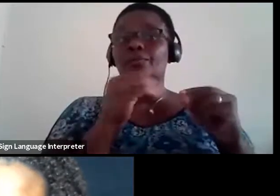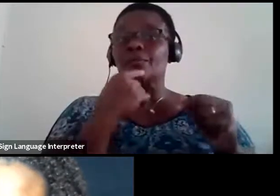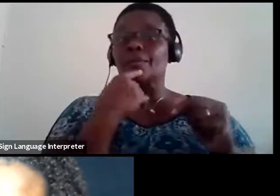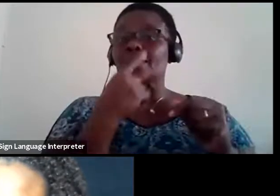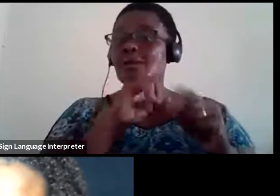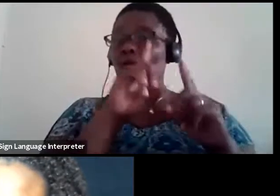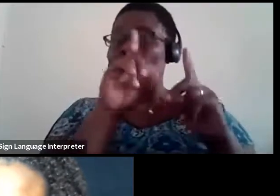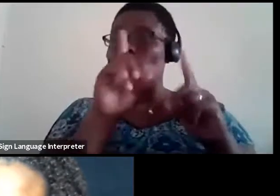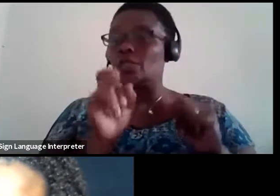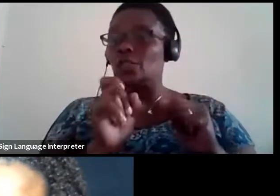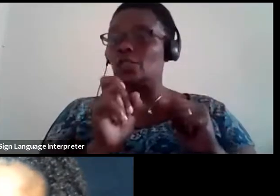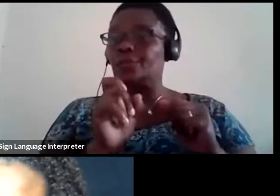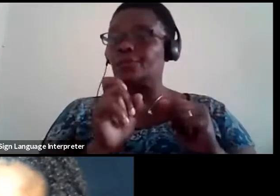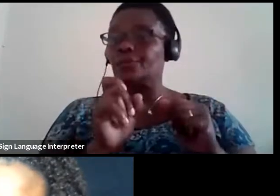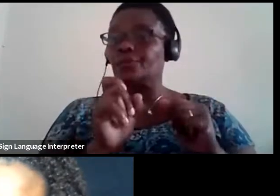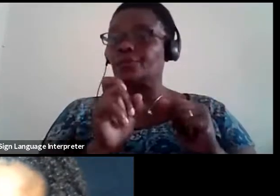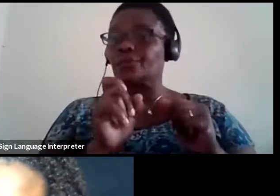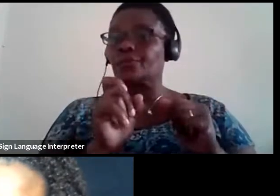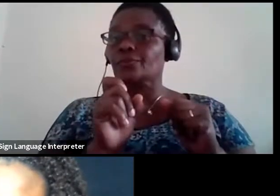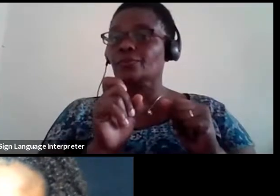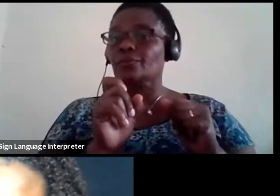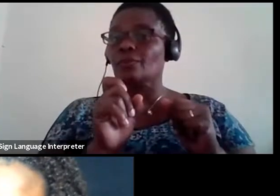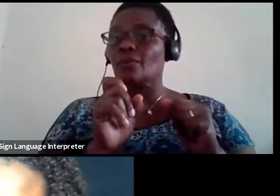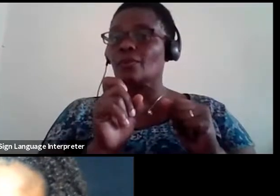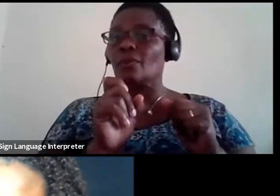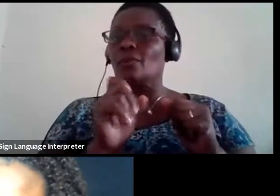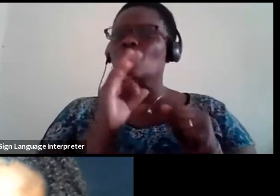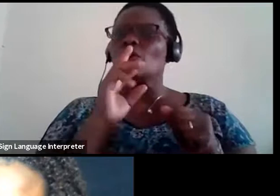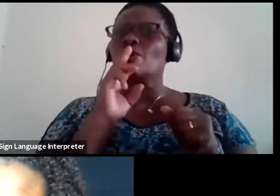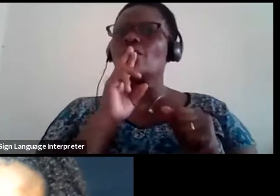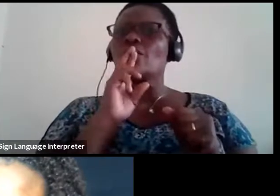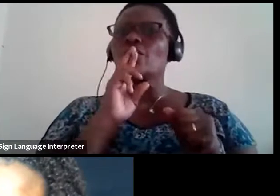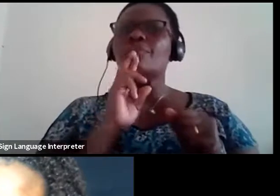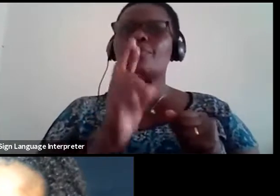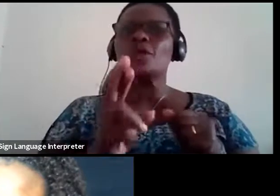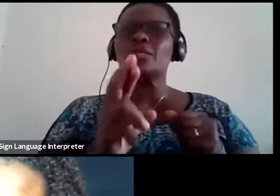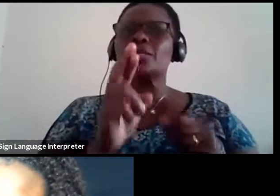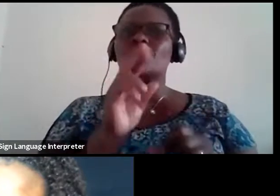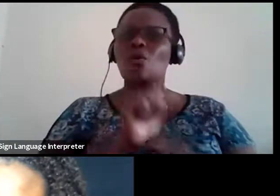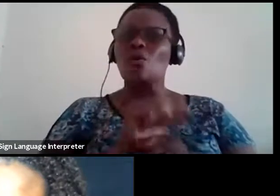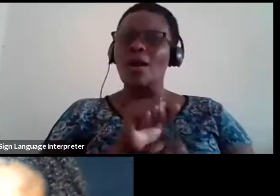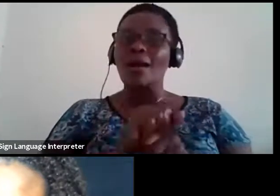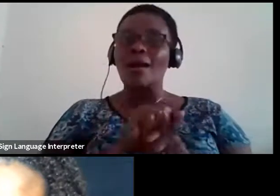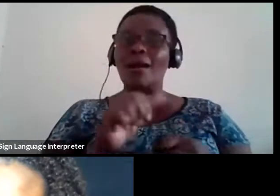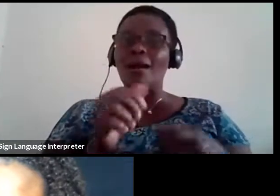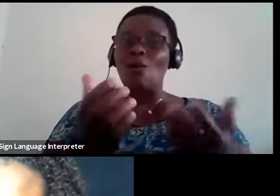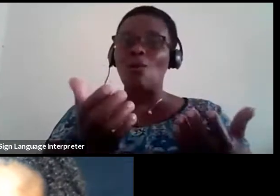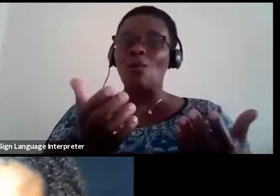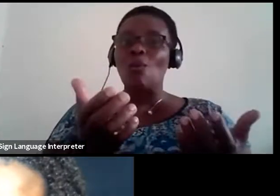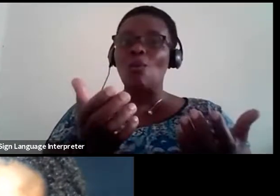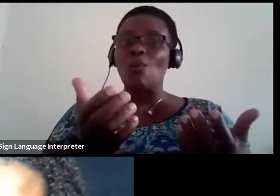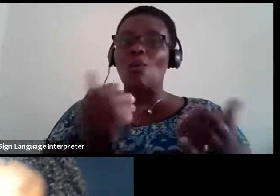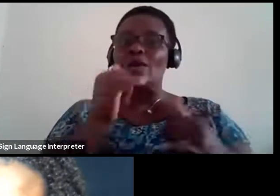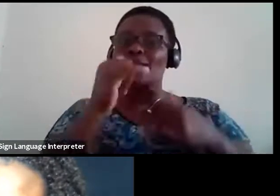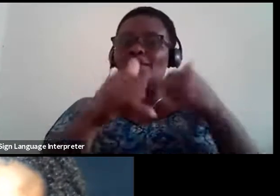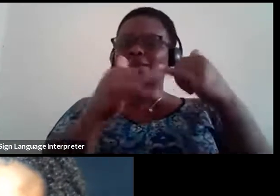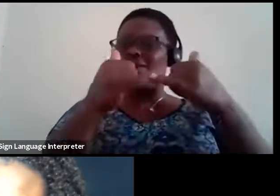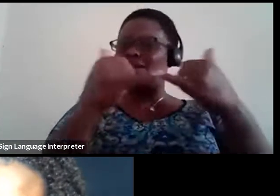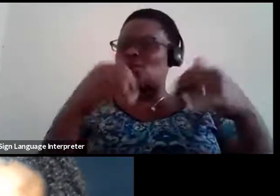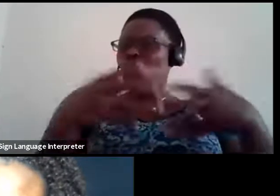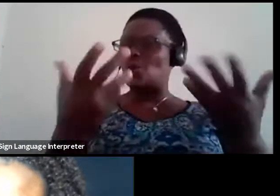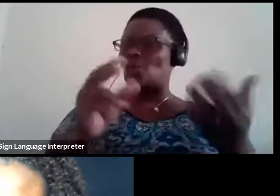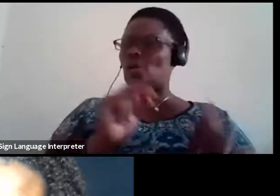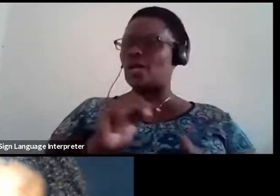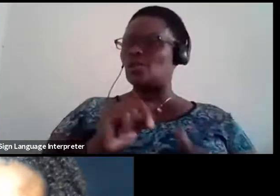question on whether Reporti was working at the national or continental or international level. If you could shed more light on